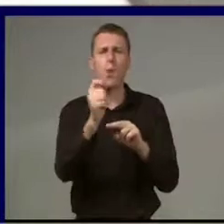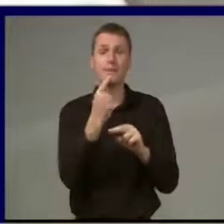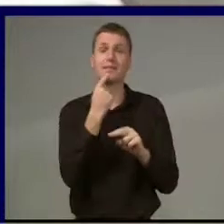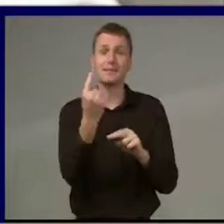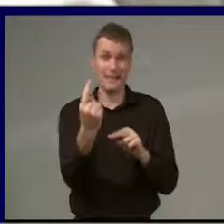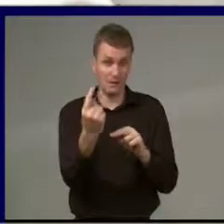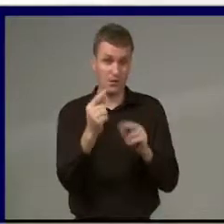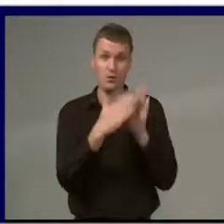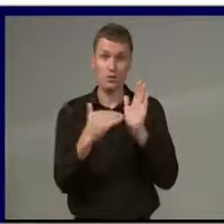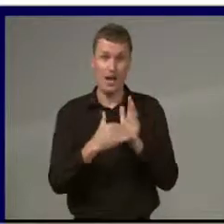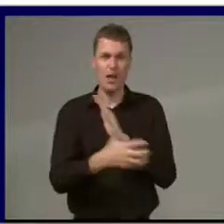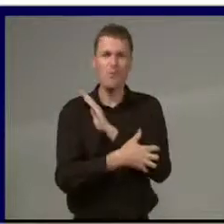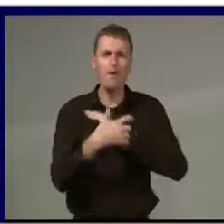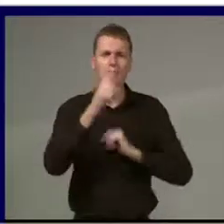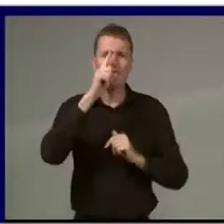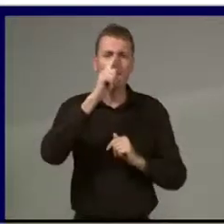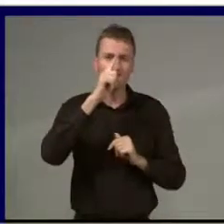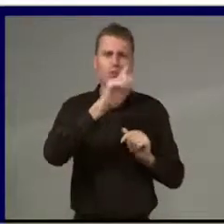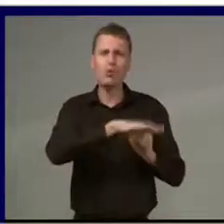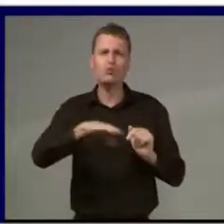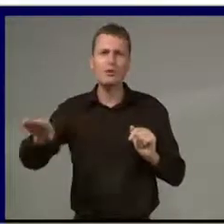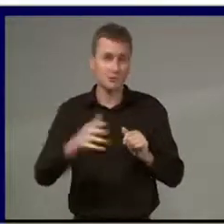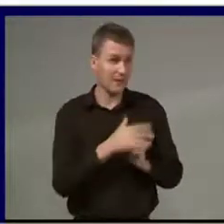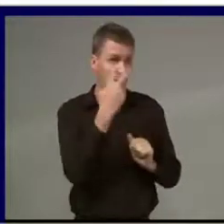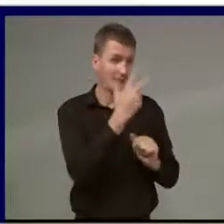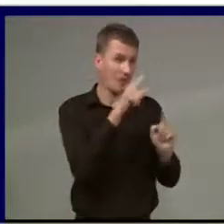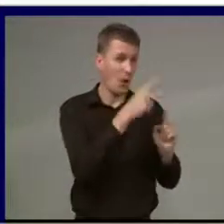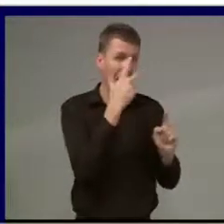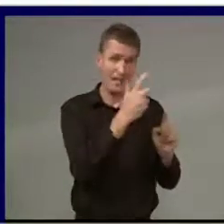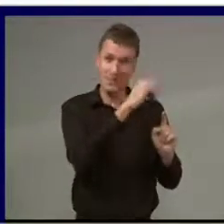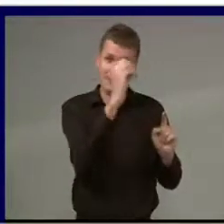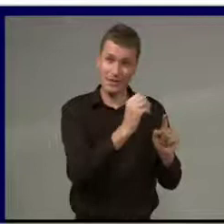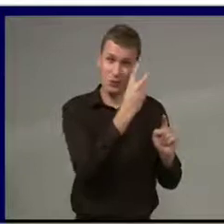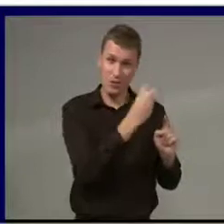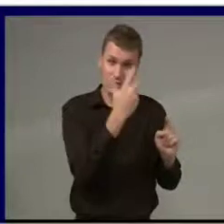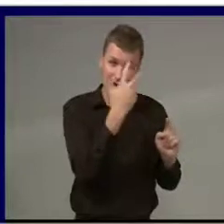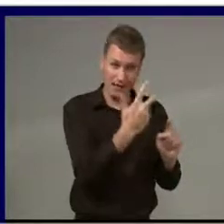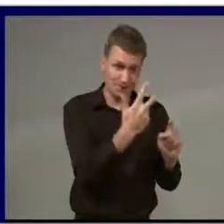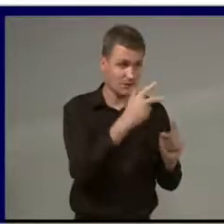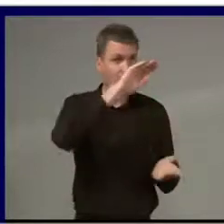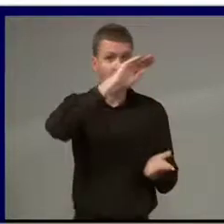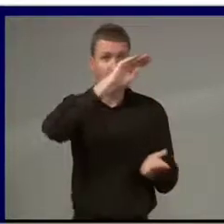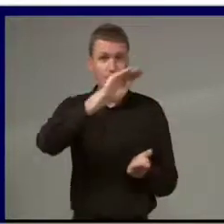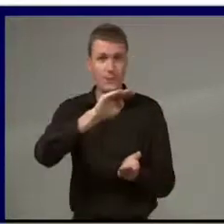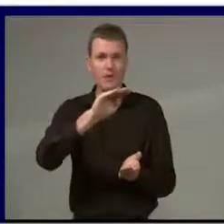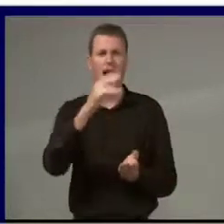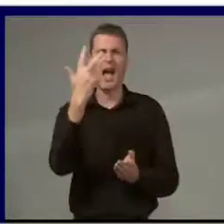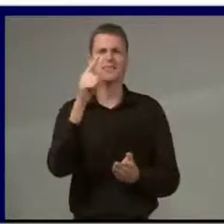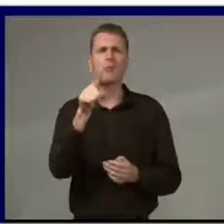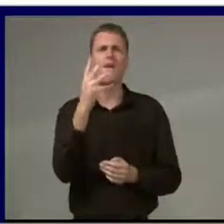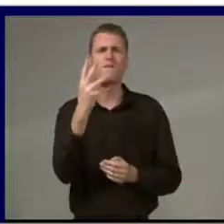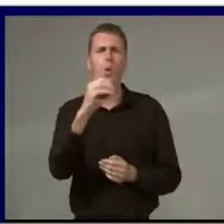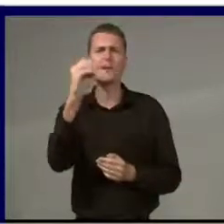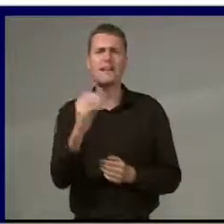poverty in the country only dropped from 18.8% in 2008 to just 18.4%